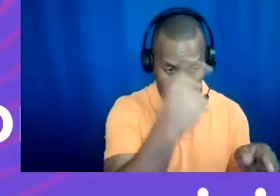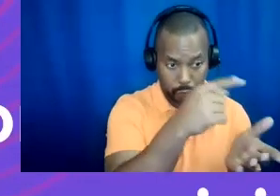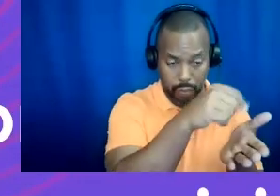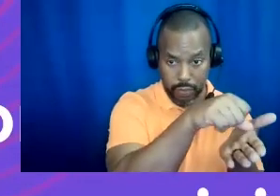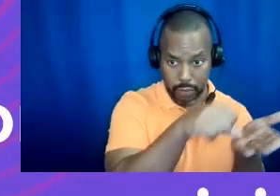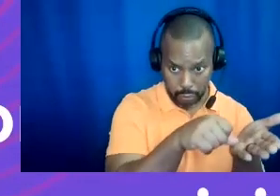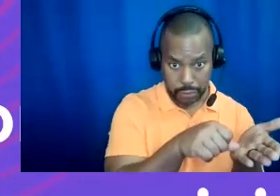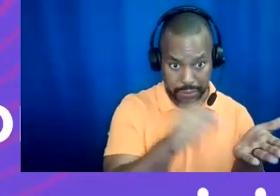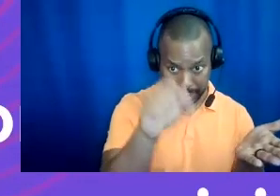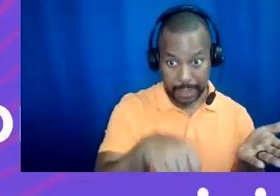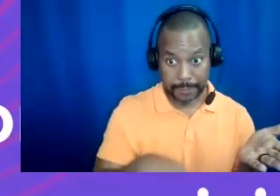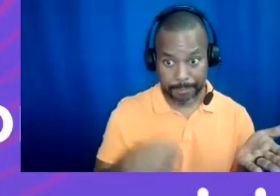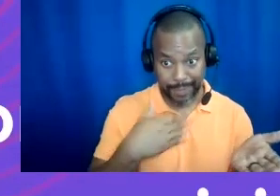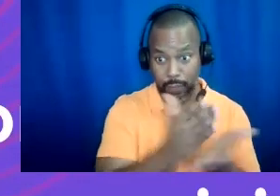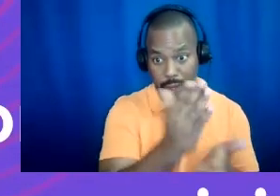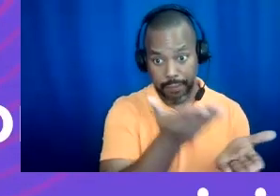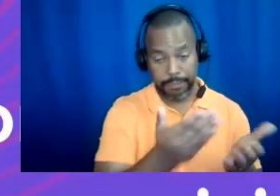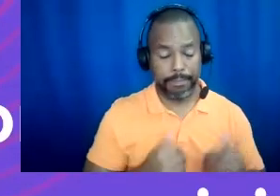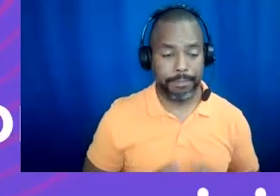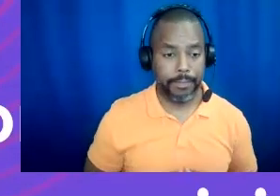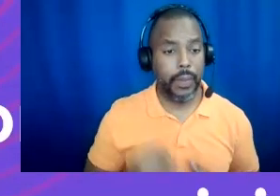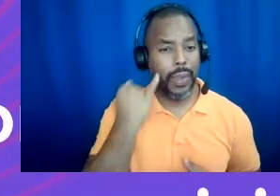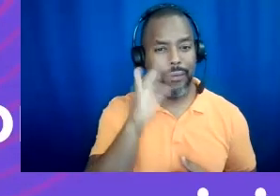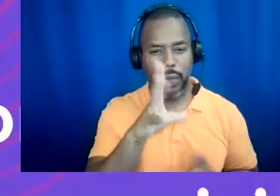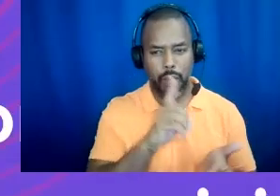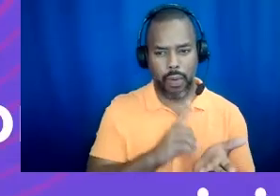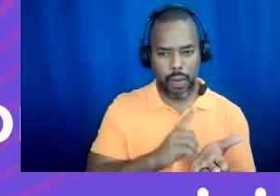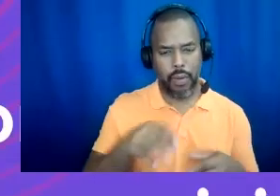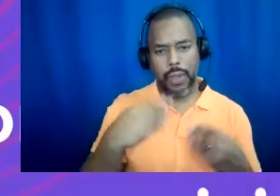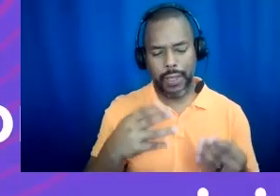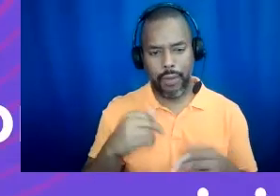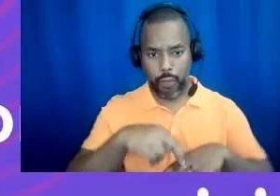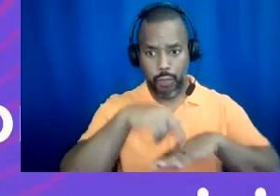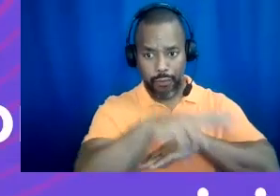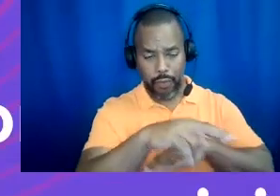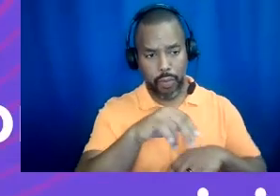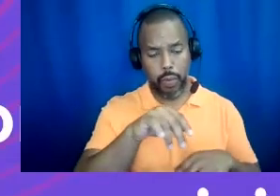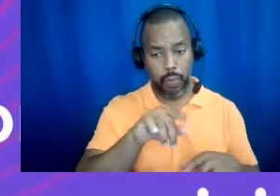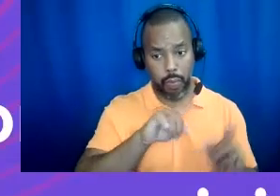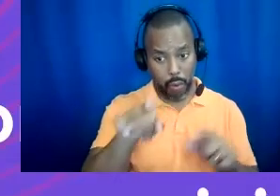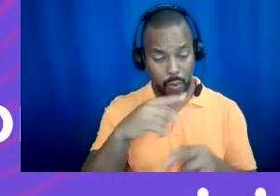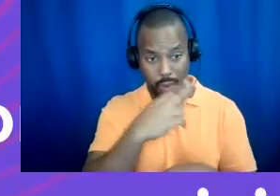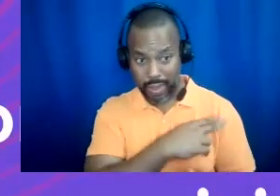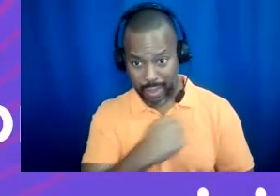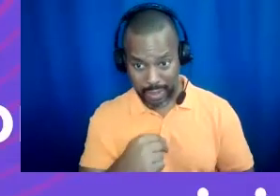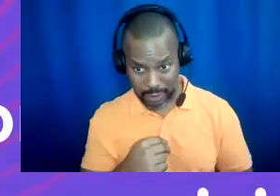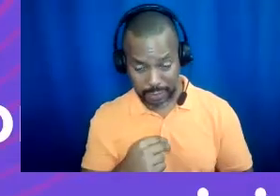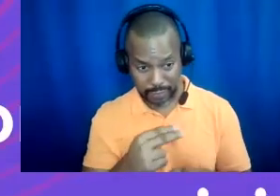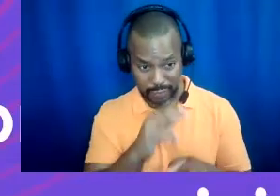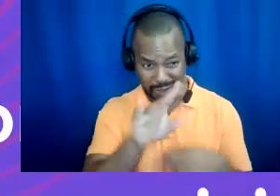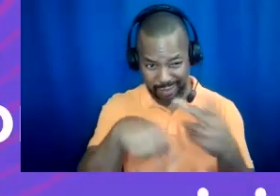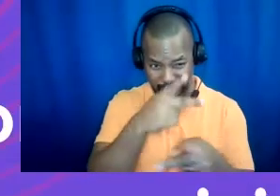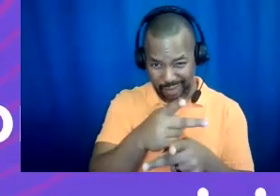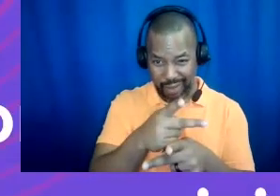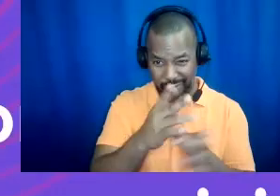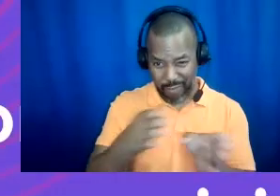rights to perform surgeries at these centers. So if your doctor is providing you a referral to a hospital to go get one of these outpatient procedures,